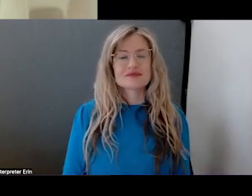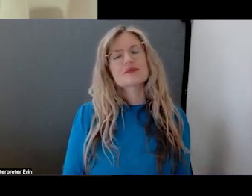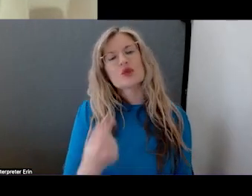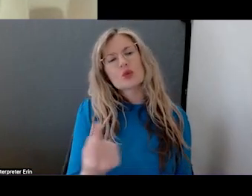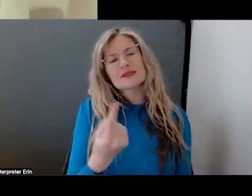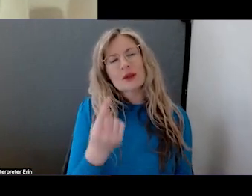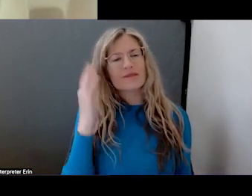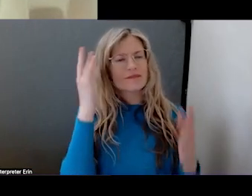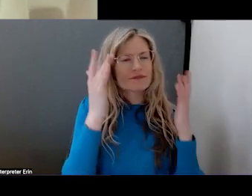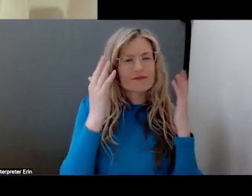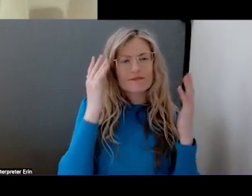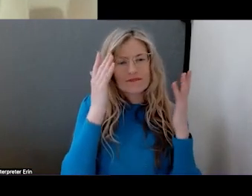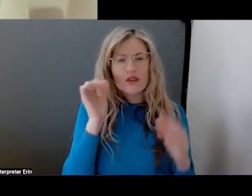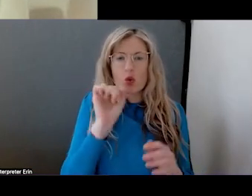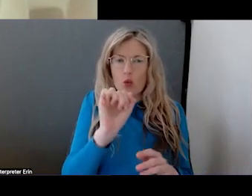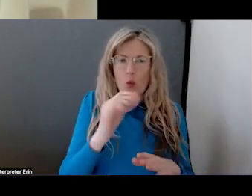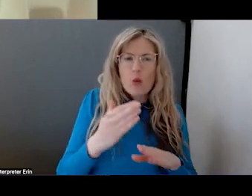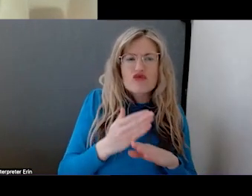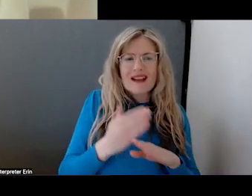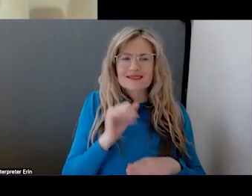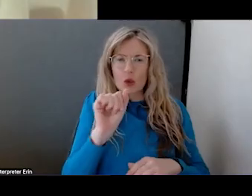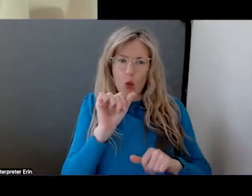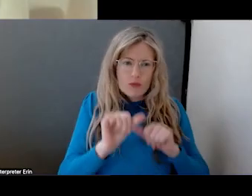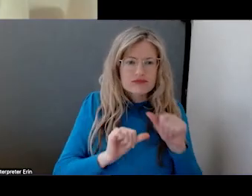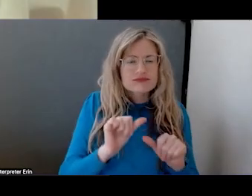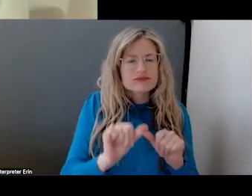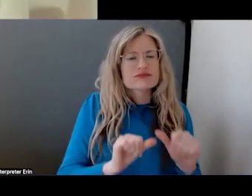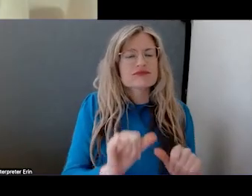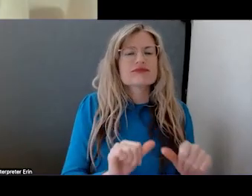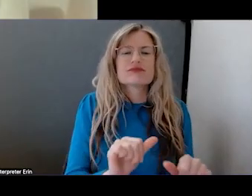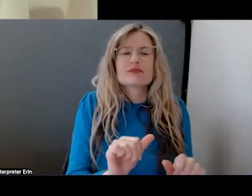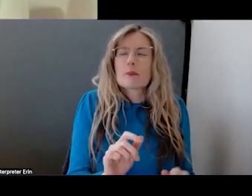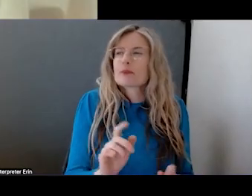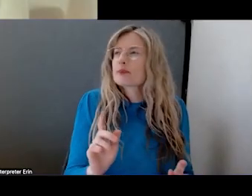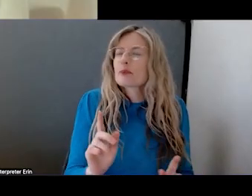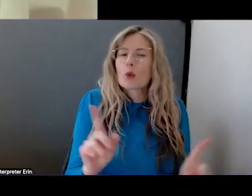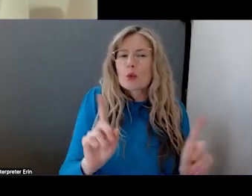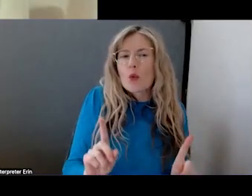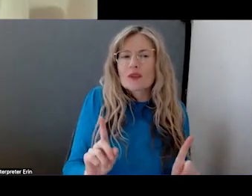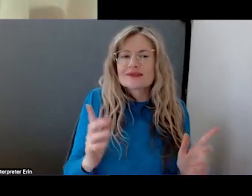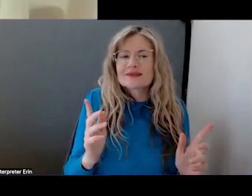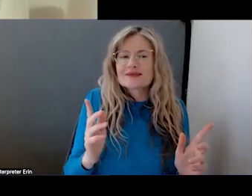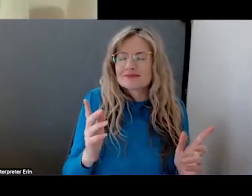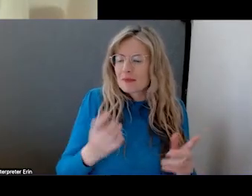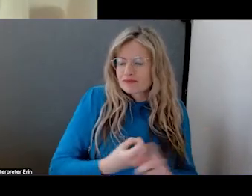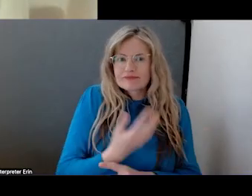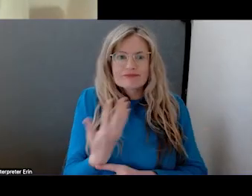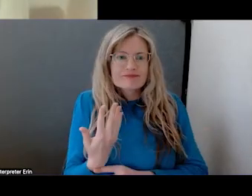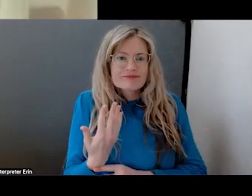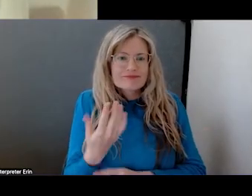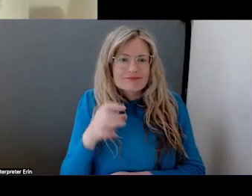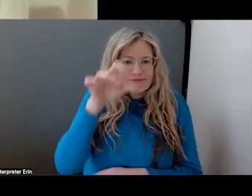upon your own practice, what are the teachings or reflections that have emerged? How did